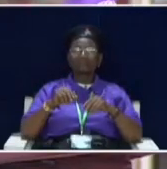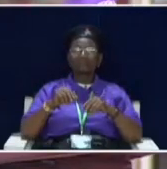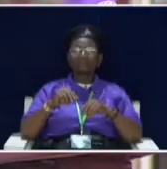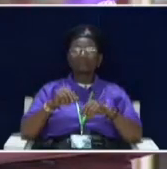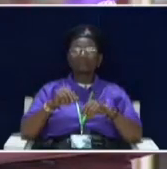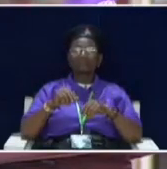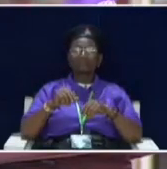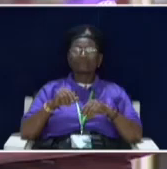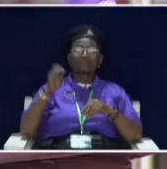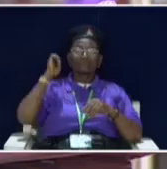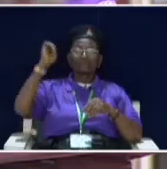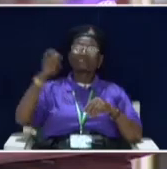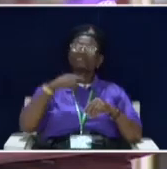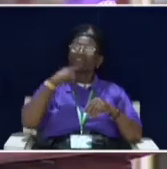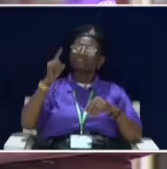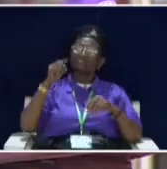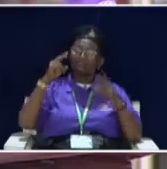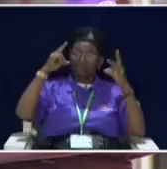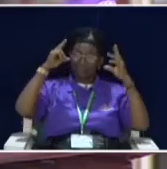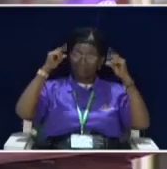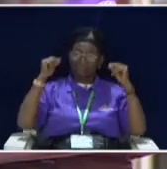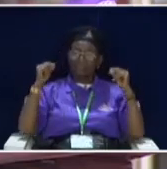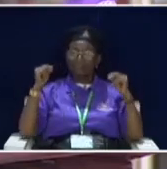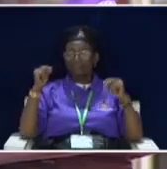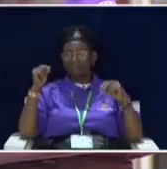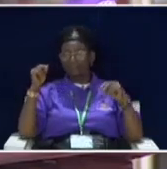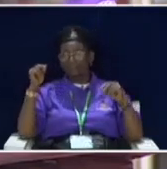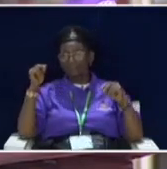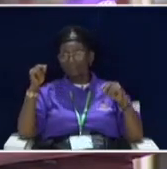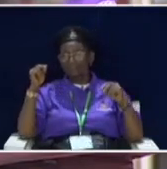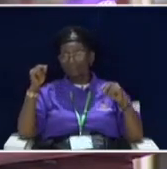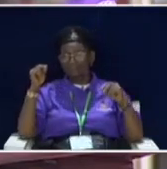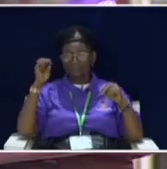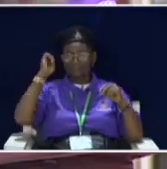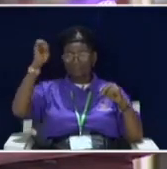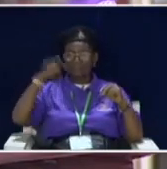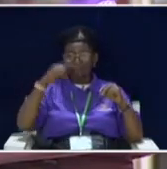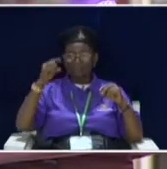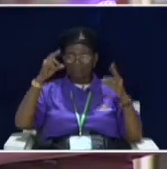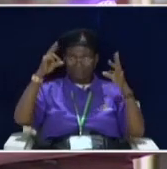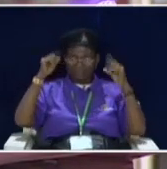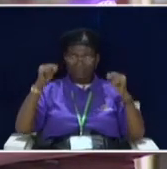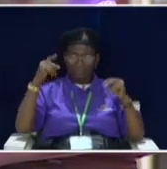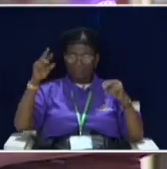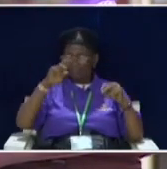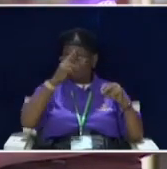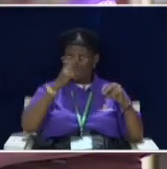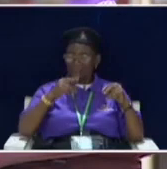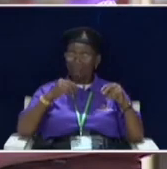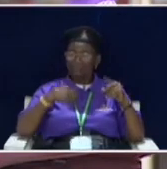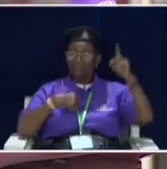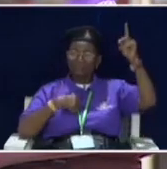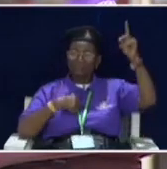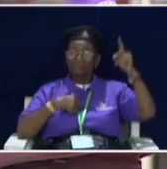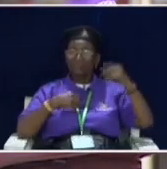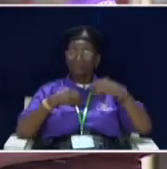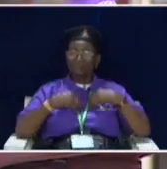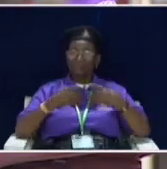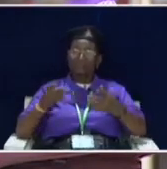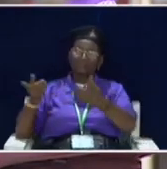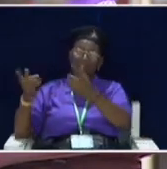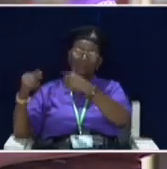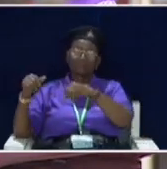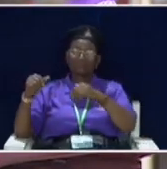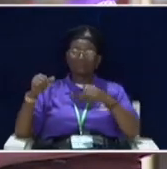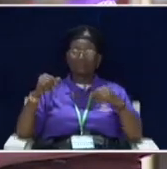he told Moses, o so fun Moses, he said, Moses, the reason I'm come, o pe Moses idi ti mo fi